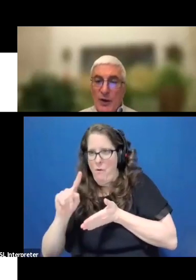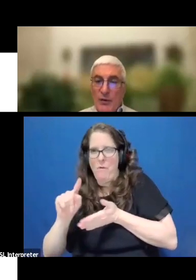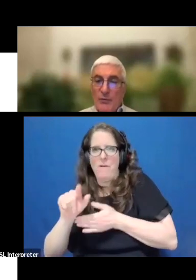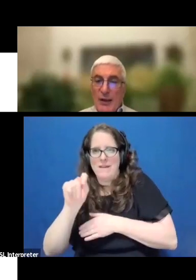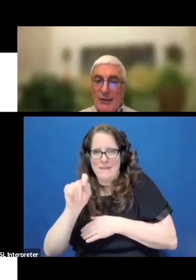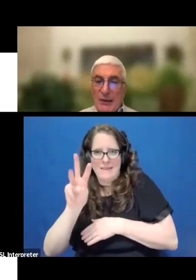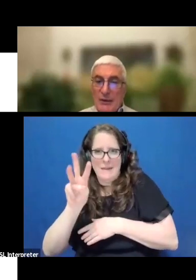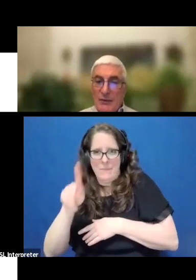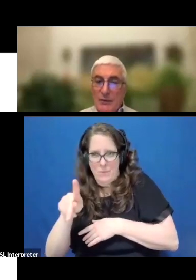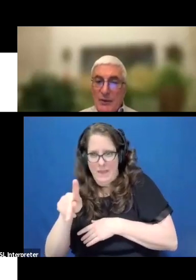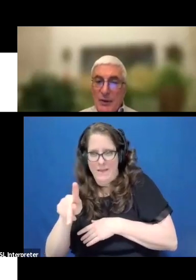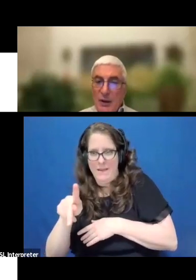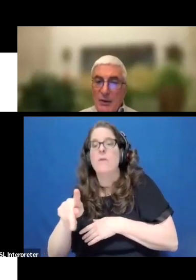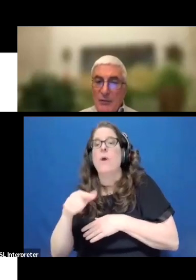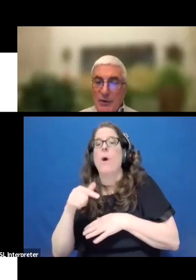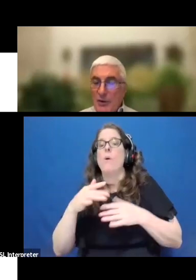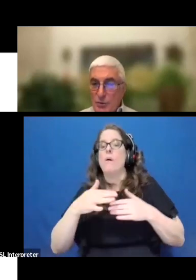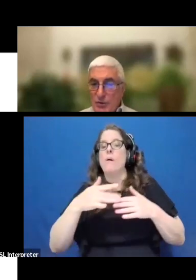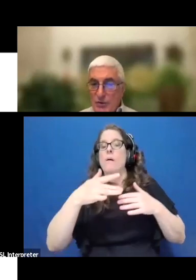earnings of at least